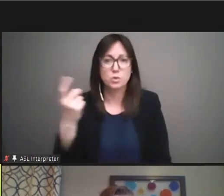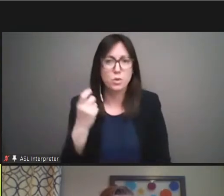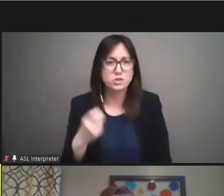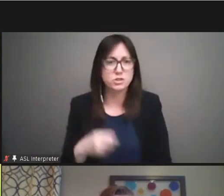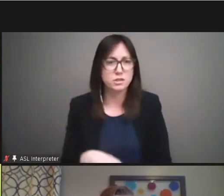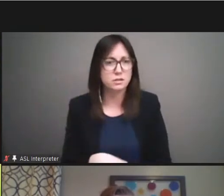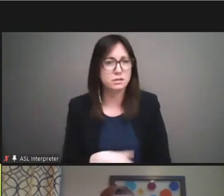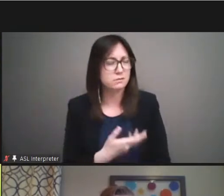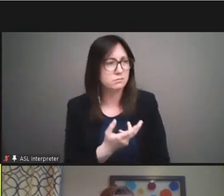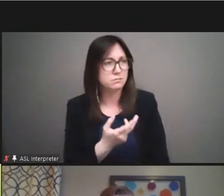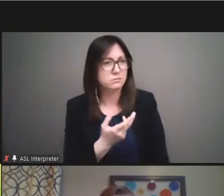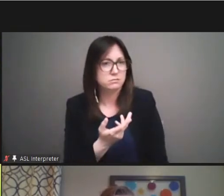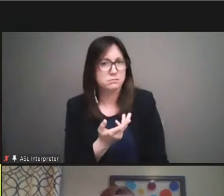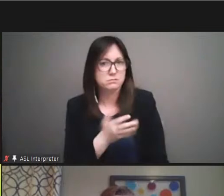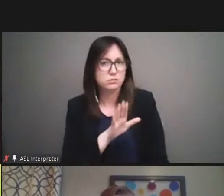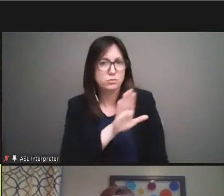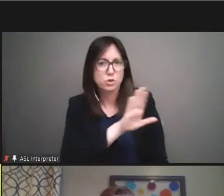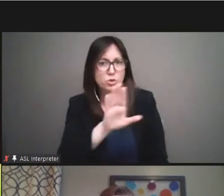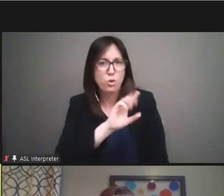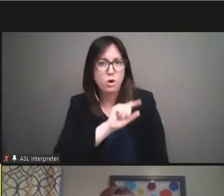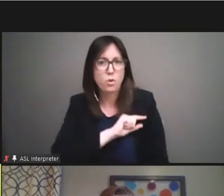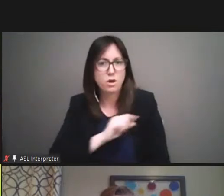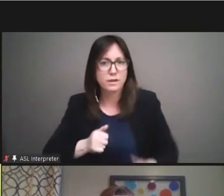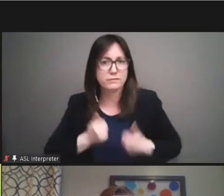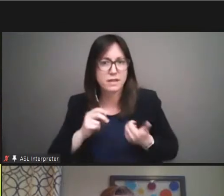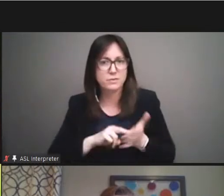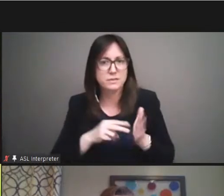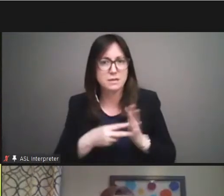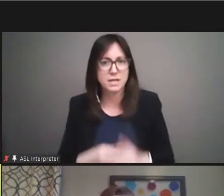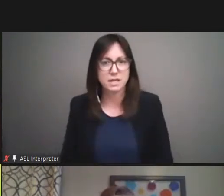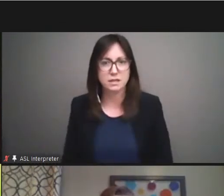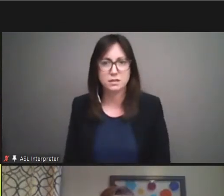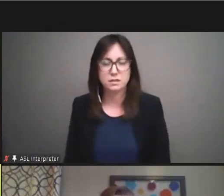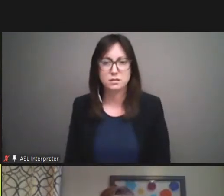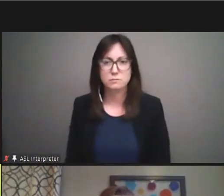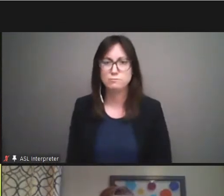is quality of life to you?